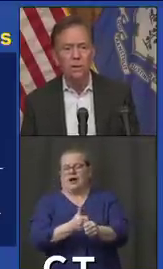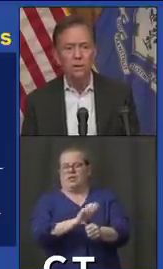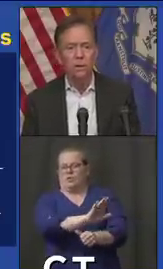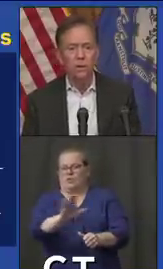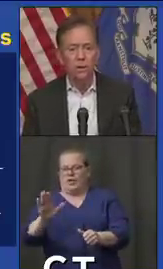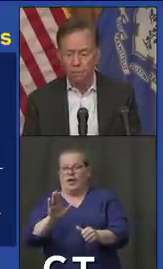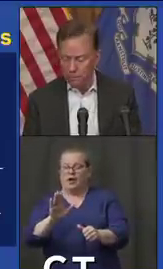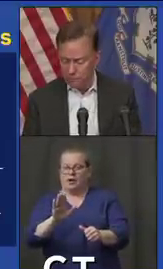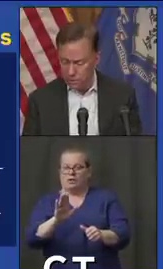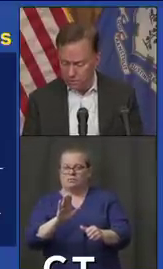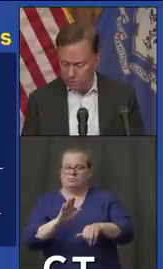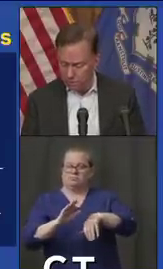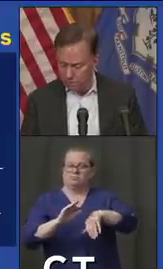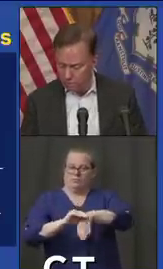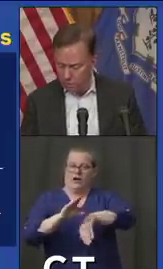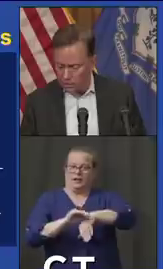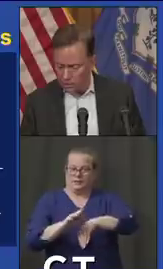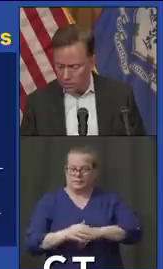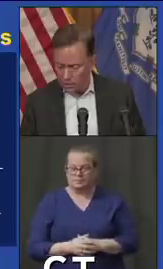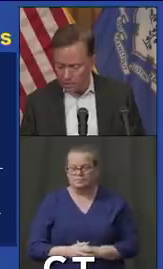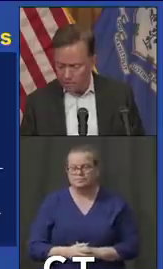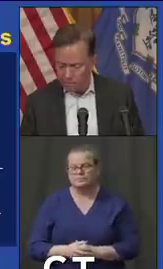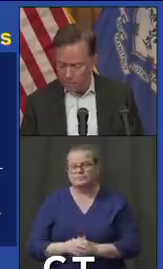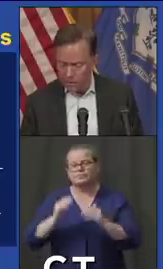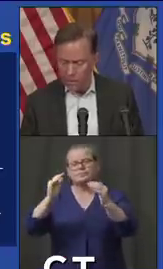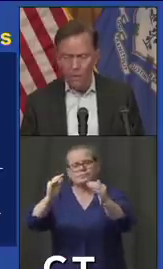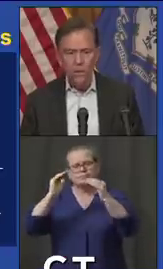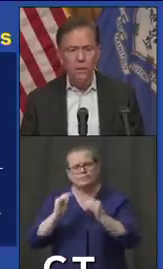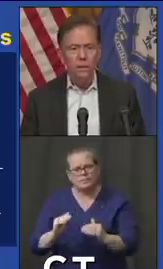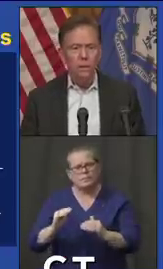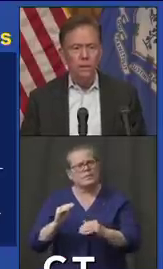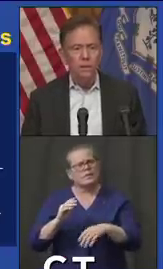to me on a couple of different fronts.